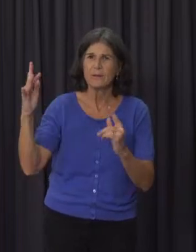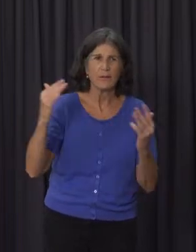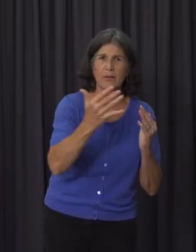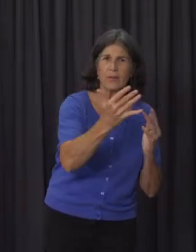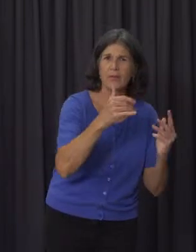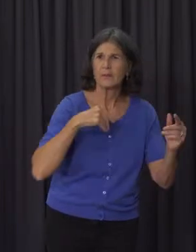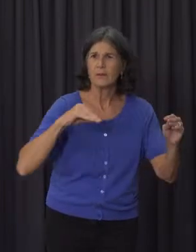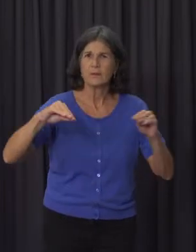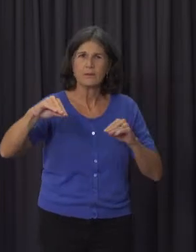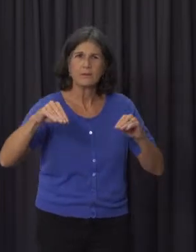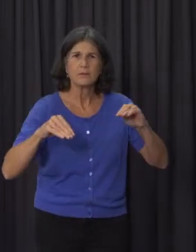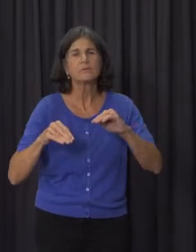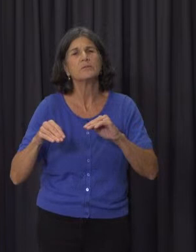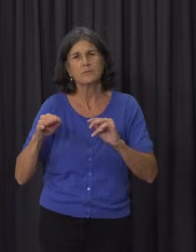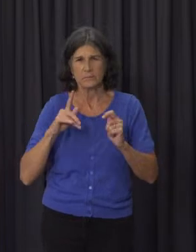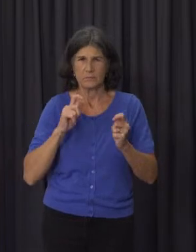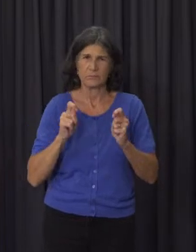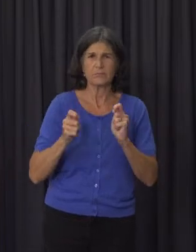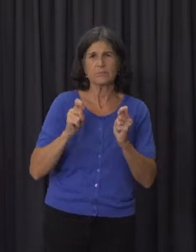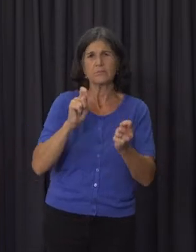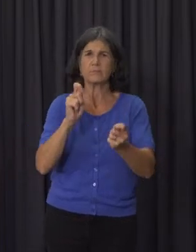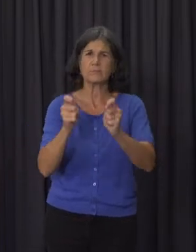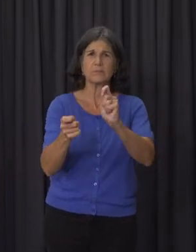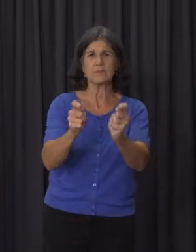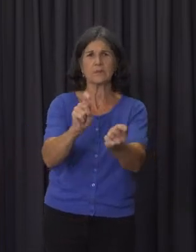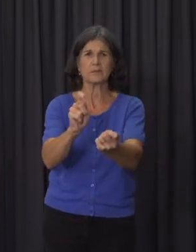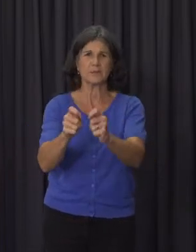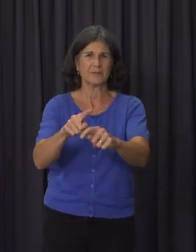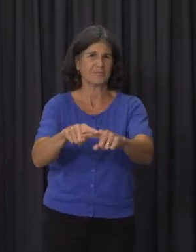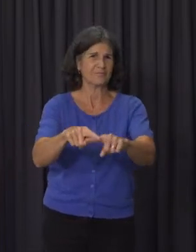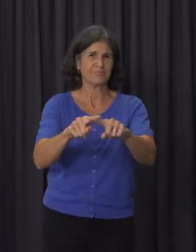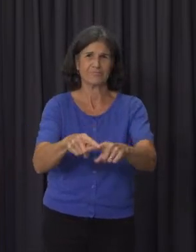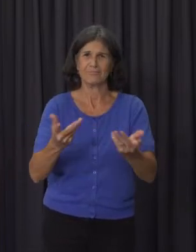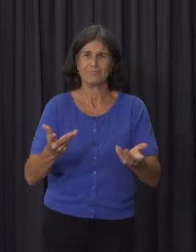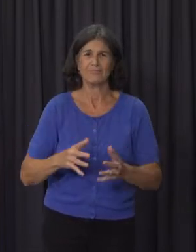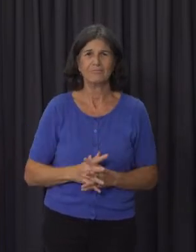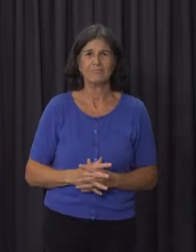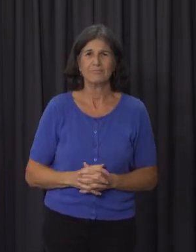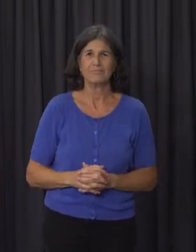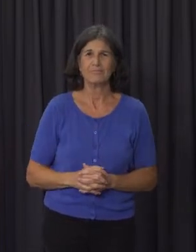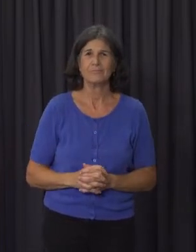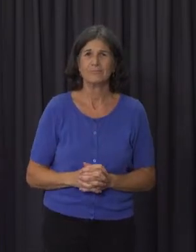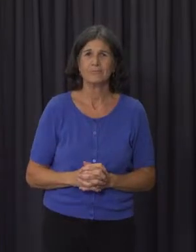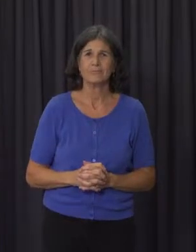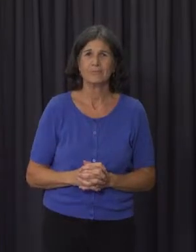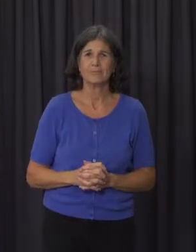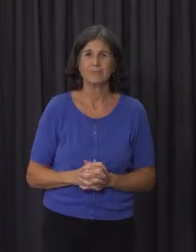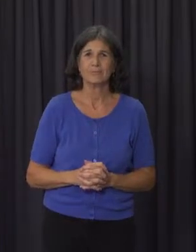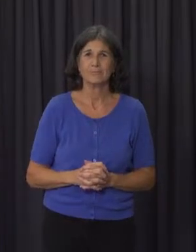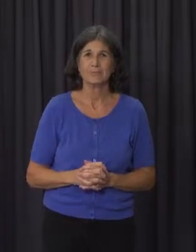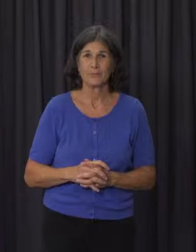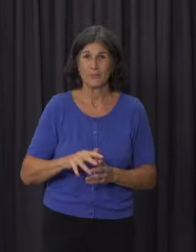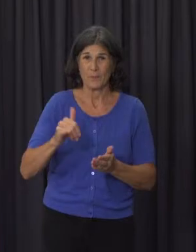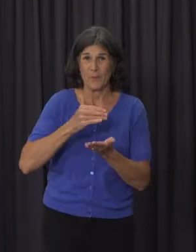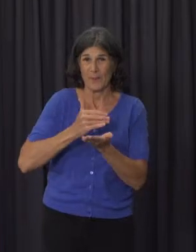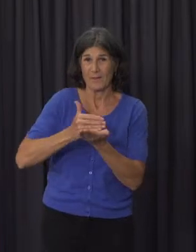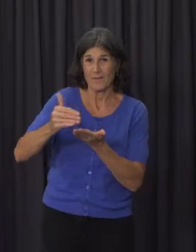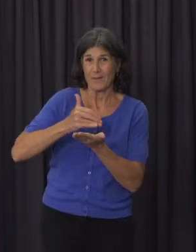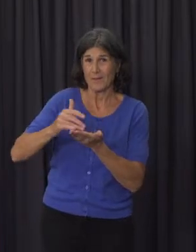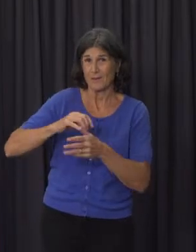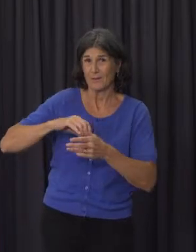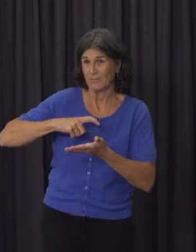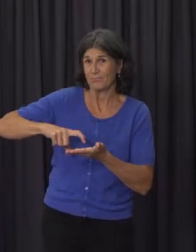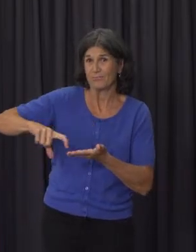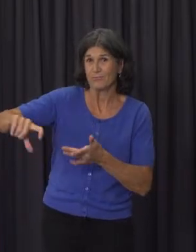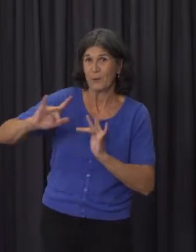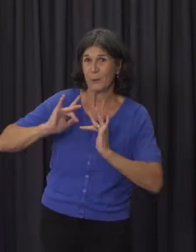would have less vegetation to consume. And we try to tie these fire guards to natural barriers like lakes